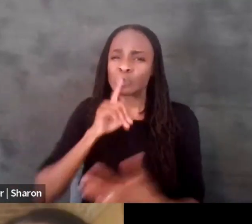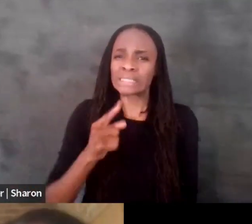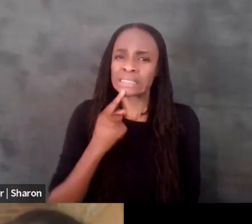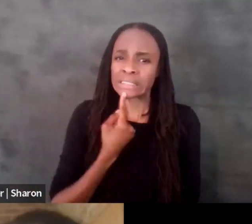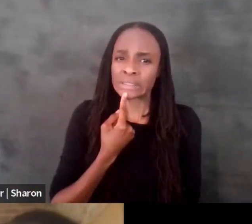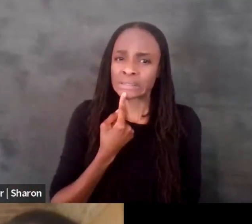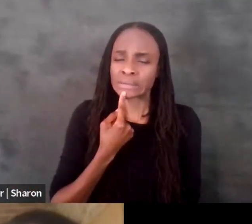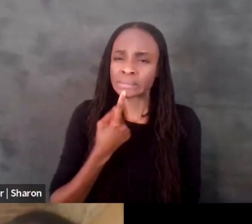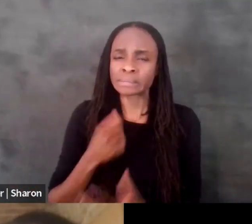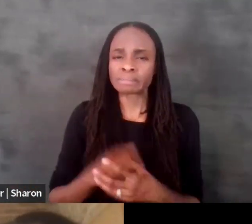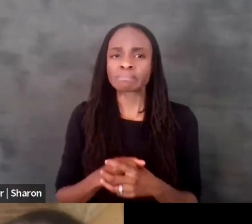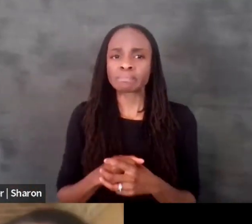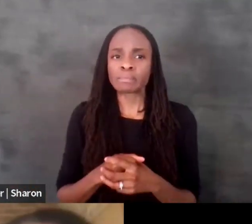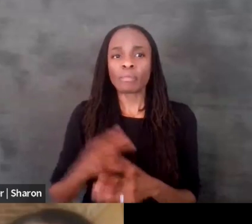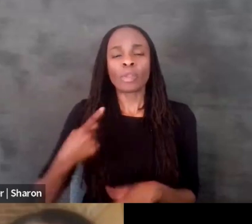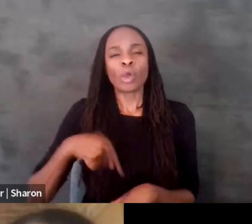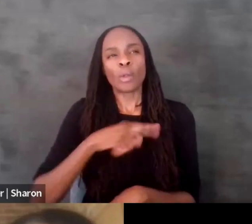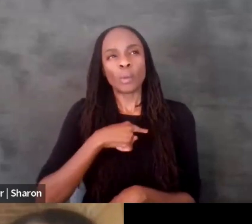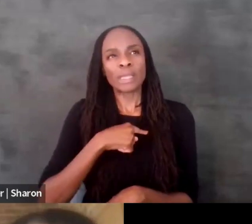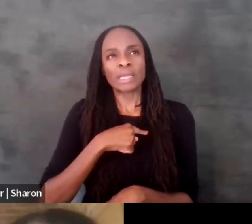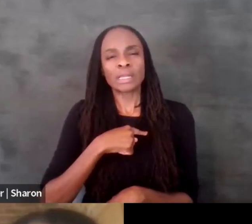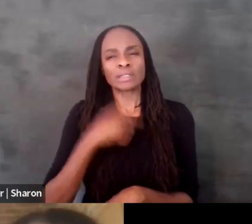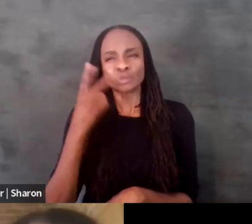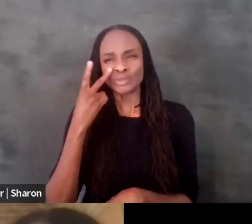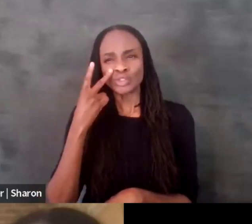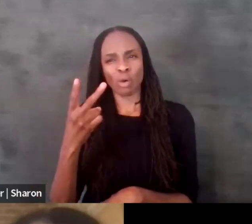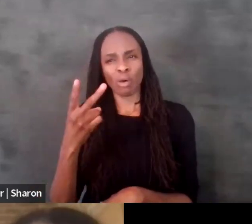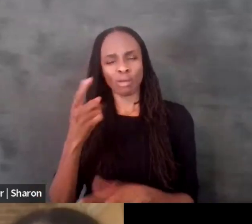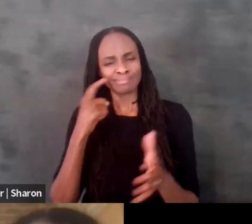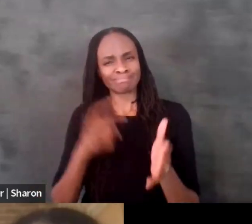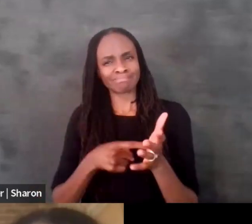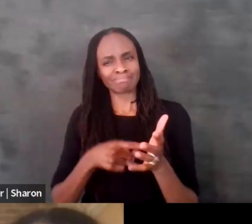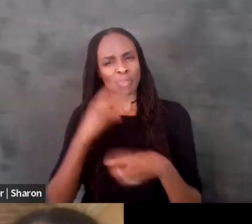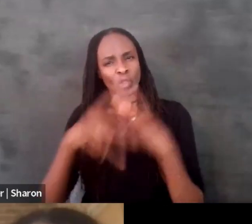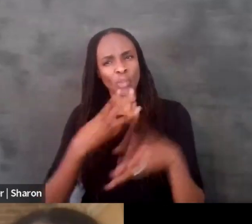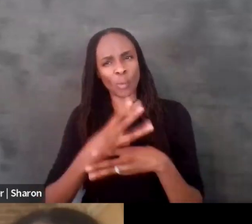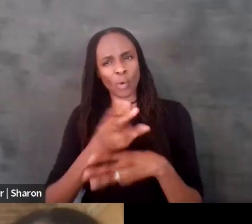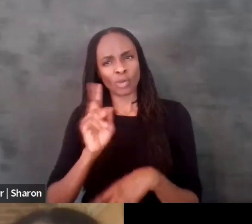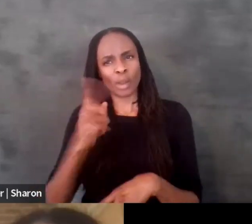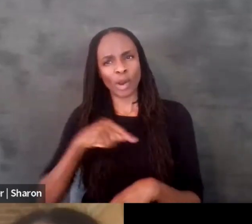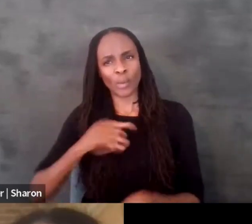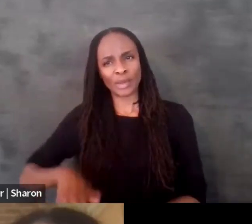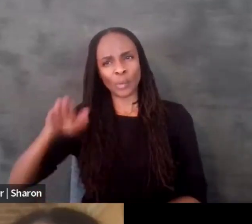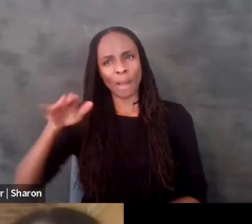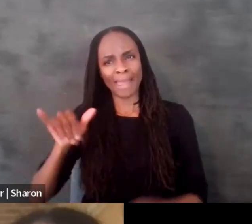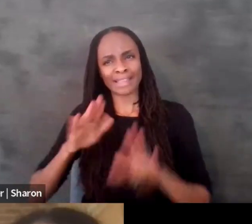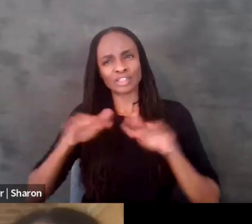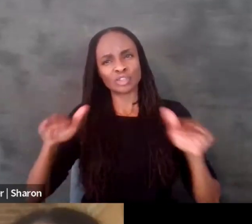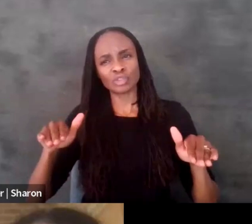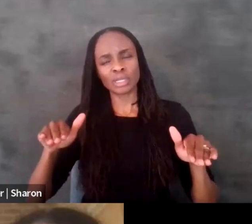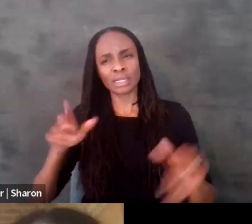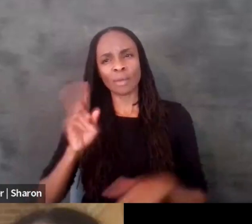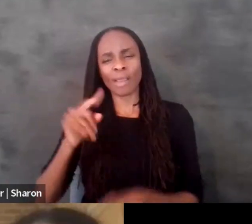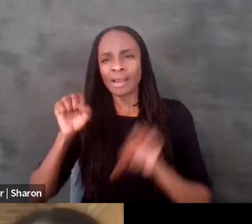we saw that, the world that we were grew up as children, where we could go